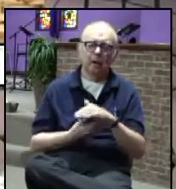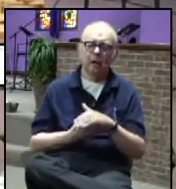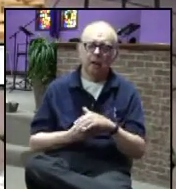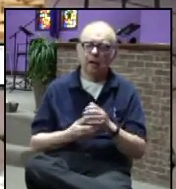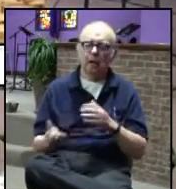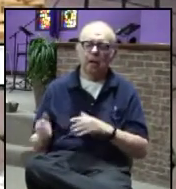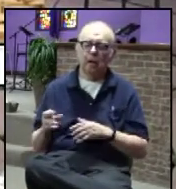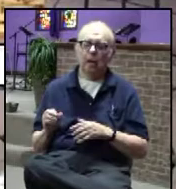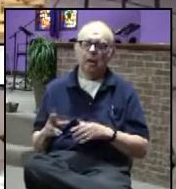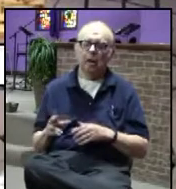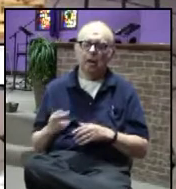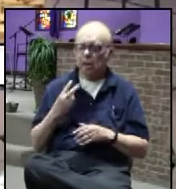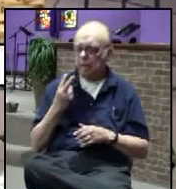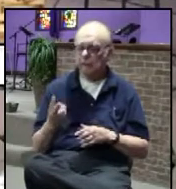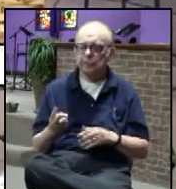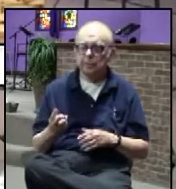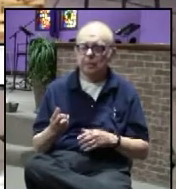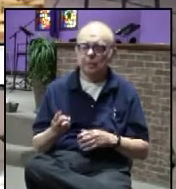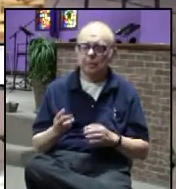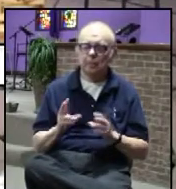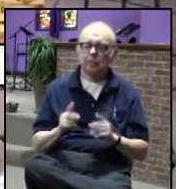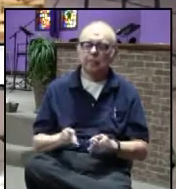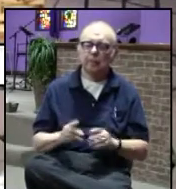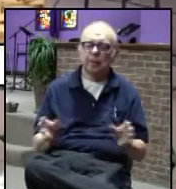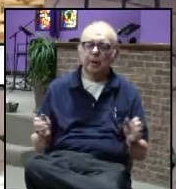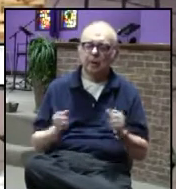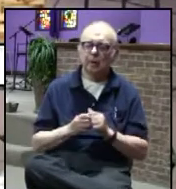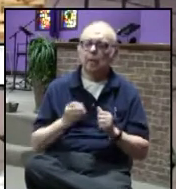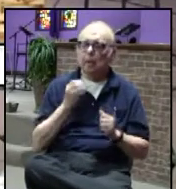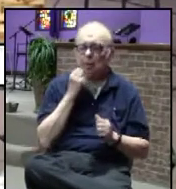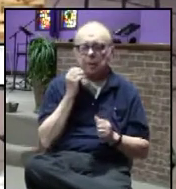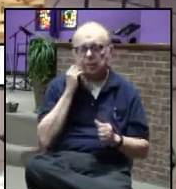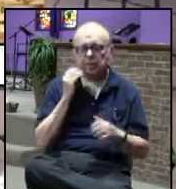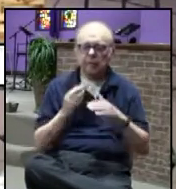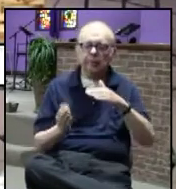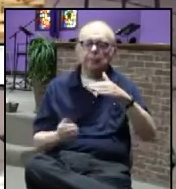in your car, and when you see a homeless person, you can give them a bag of toiletry.